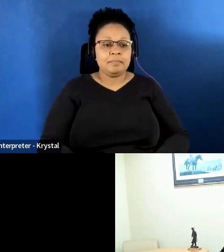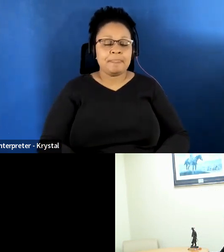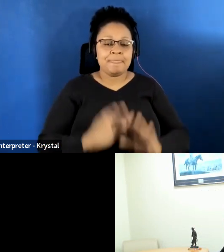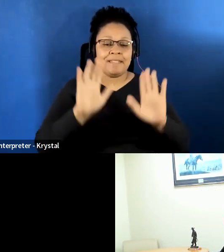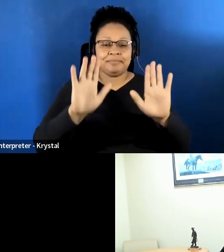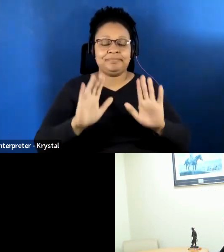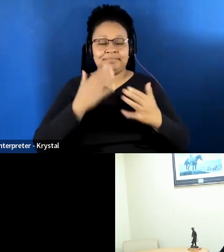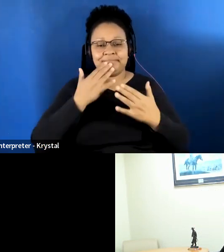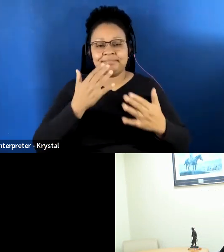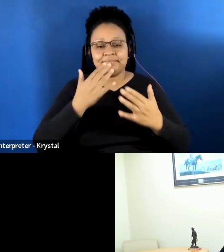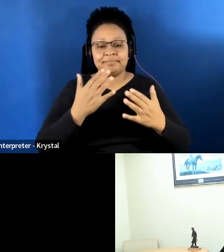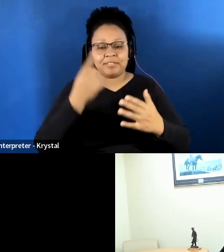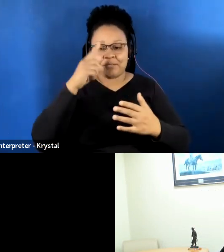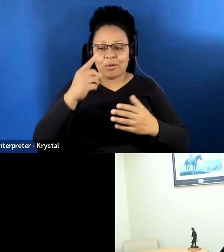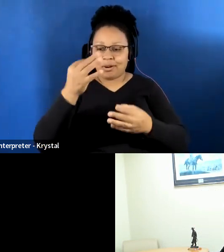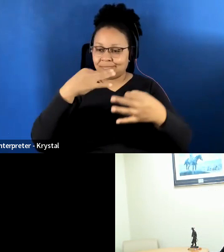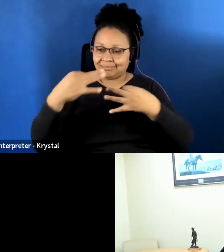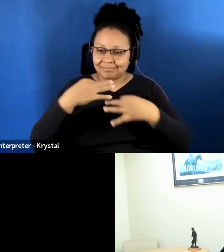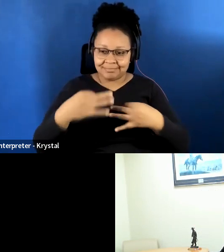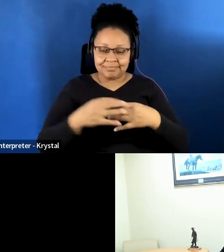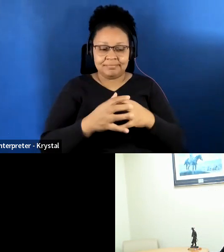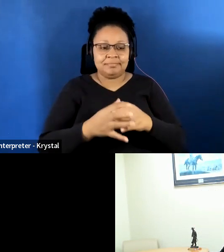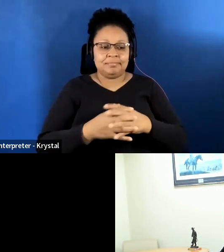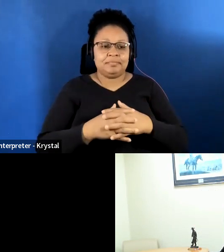Excellent. Thank you so much for sharing that.